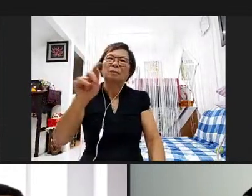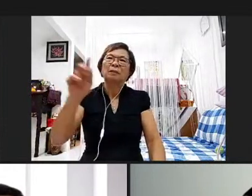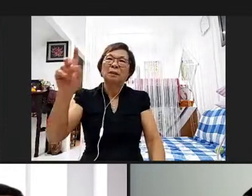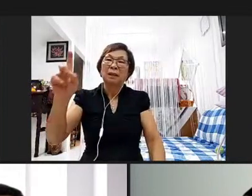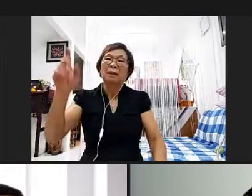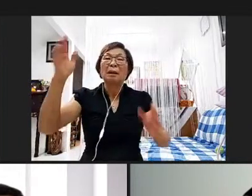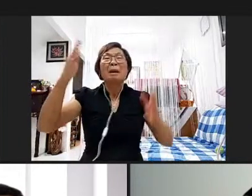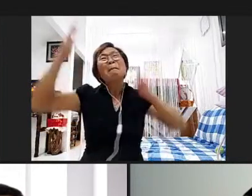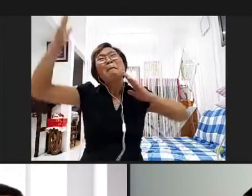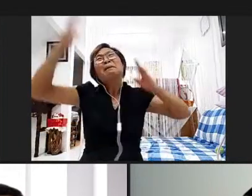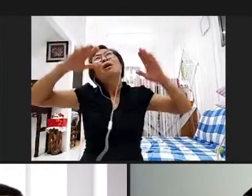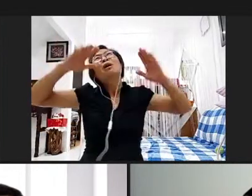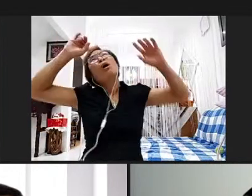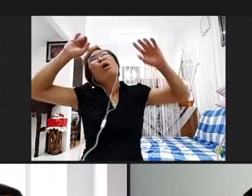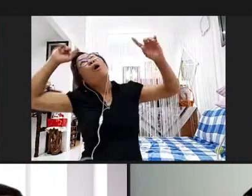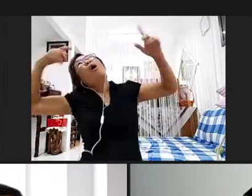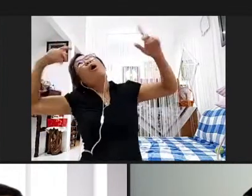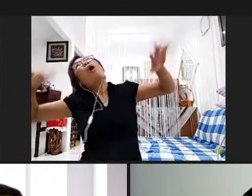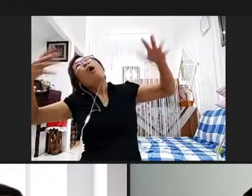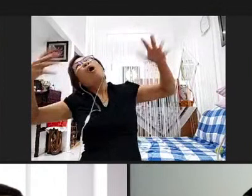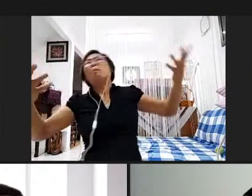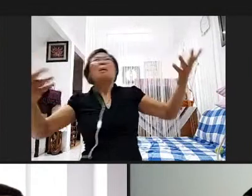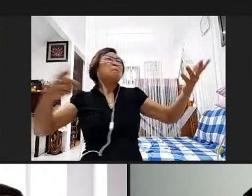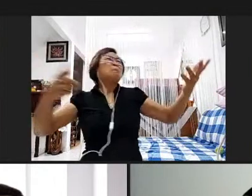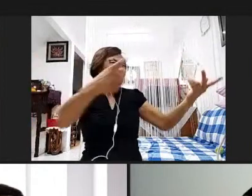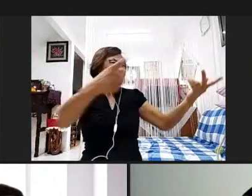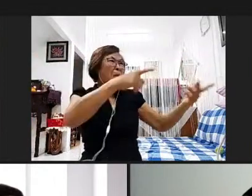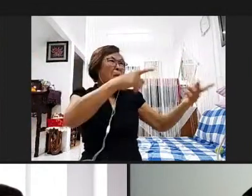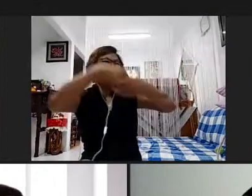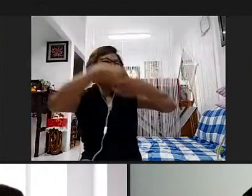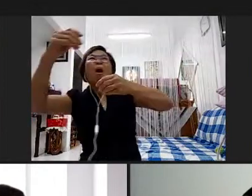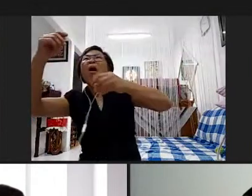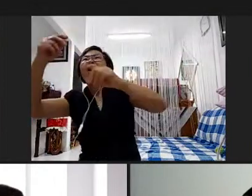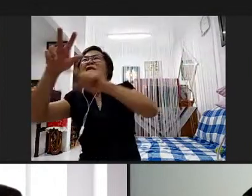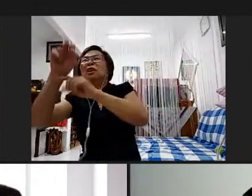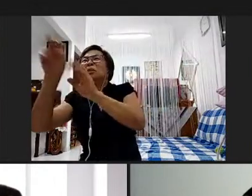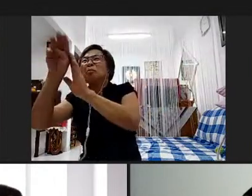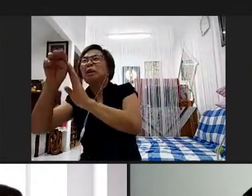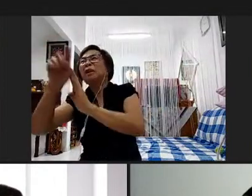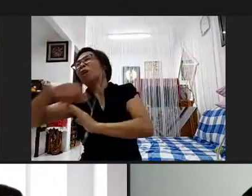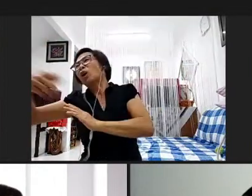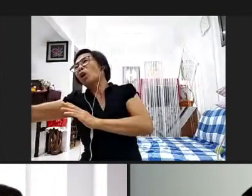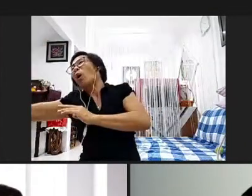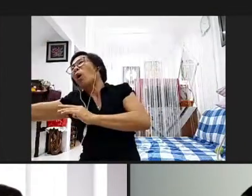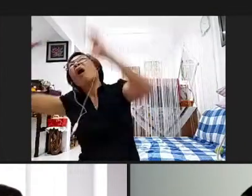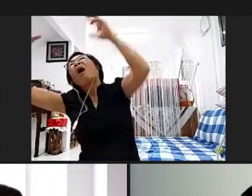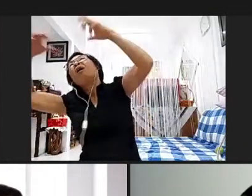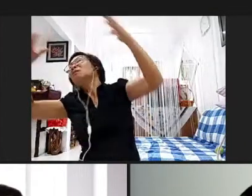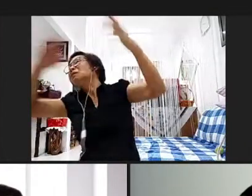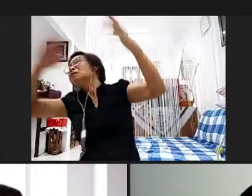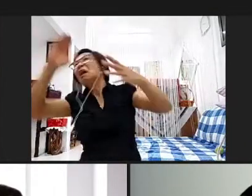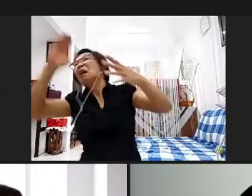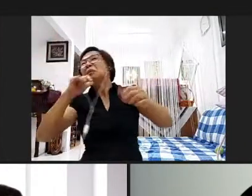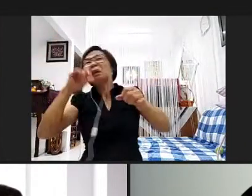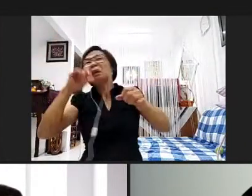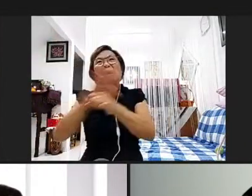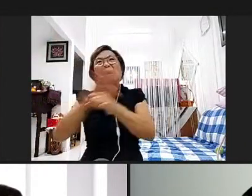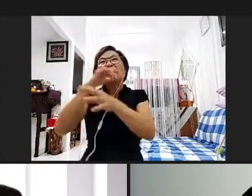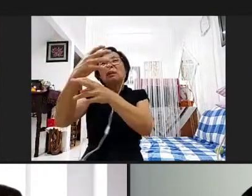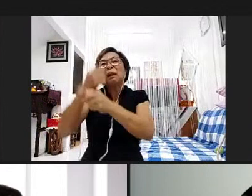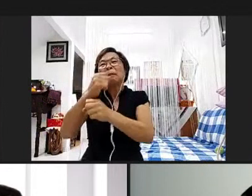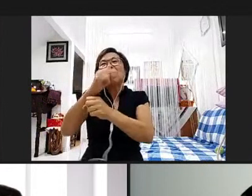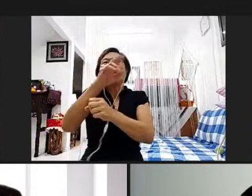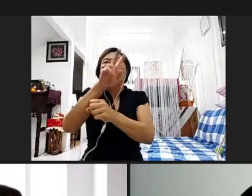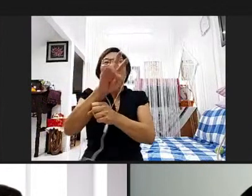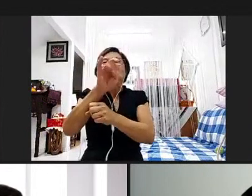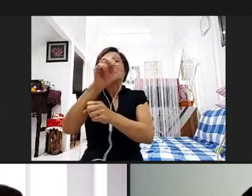sun, but so many of us never go out under the hot sun half an hour every day to sunbathe ourselves to get enough vitamin D. And